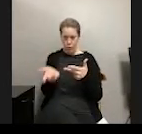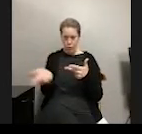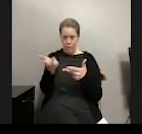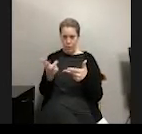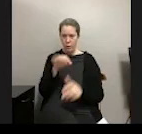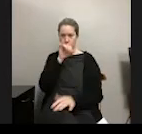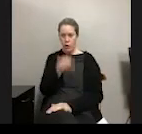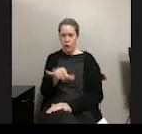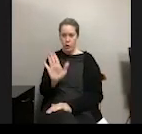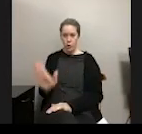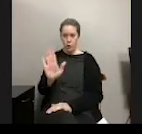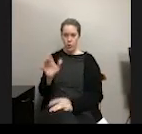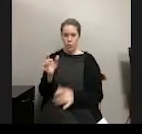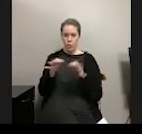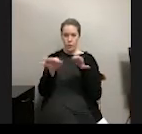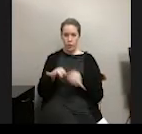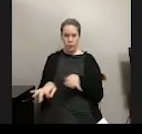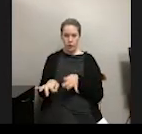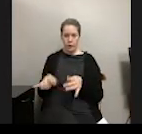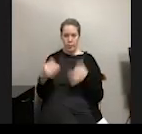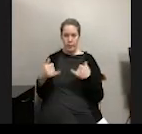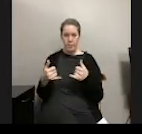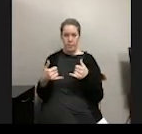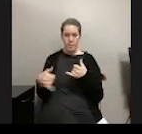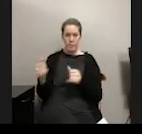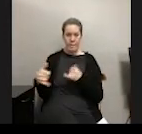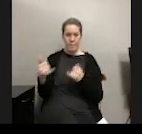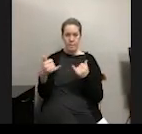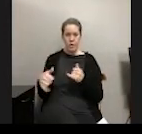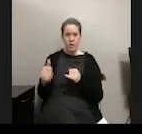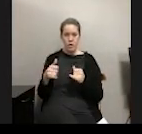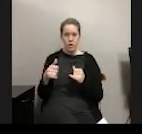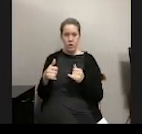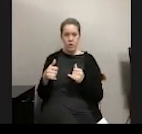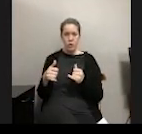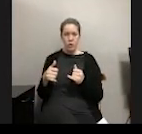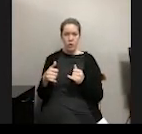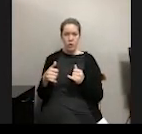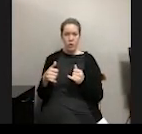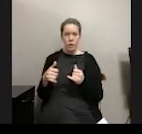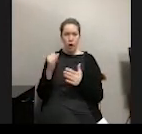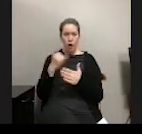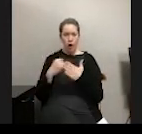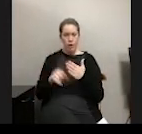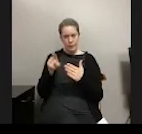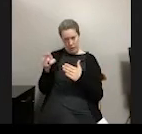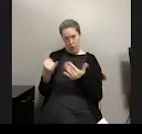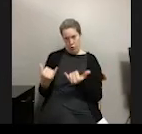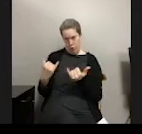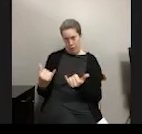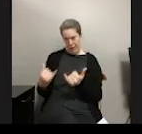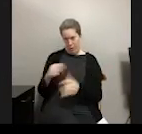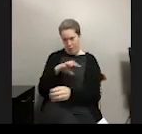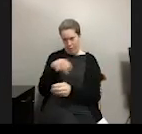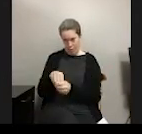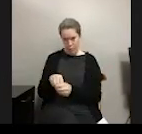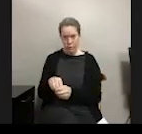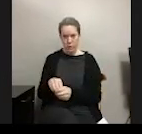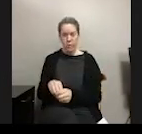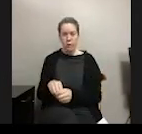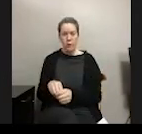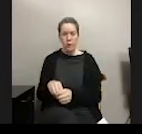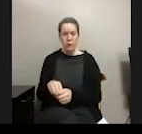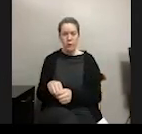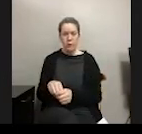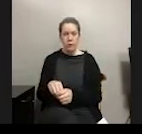description of the playful immersive piece you're developing, Lisa. I'm curious if there's any connection to radical or political clowning that